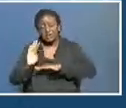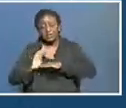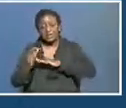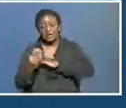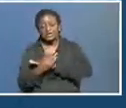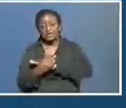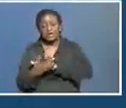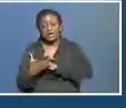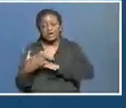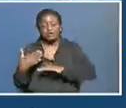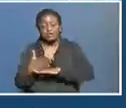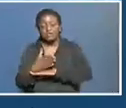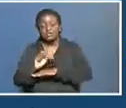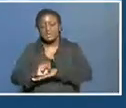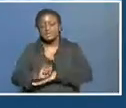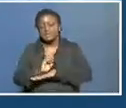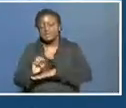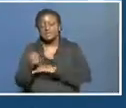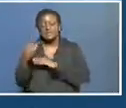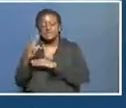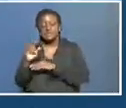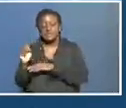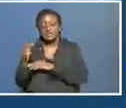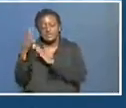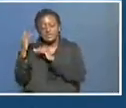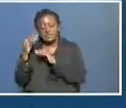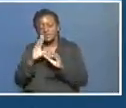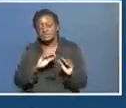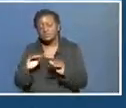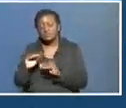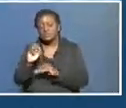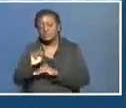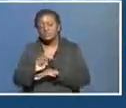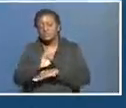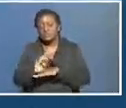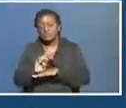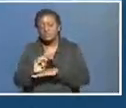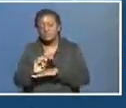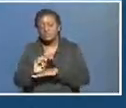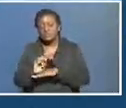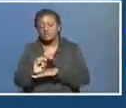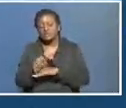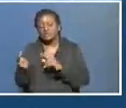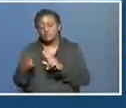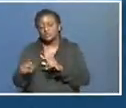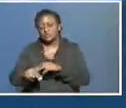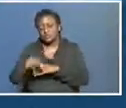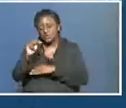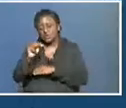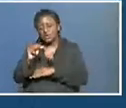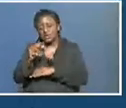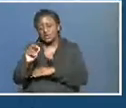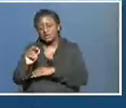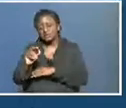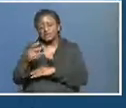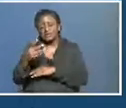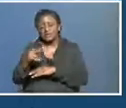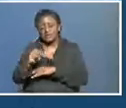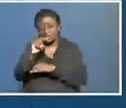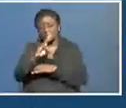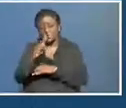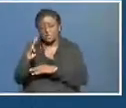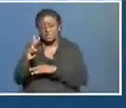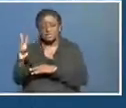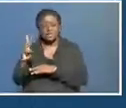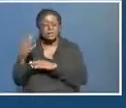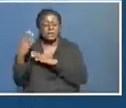the southeastern United States. This is expected to continue pushing southeast, stalling just to the north of the extreme northwest Bahamas over the weekend, and